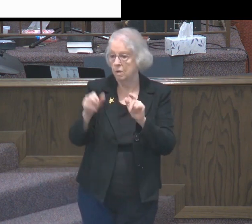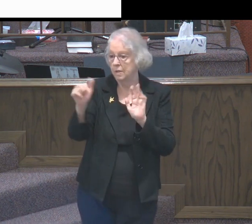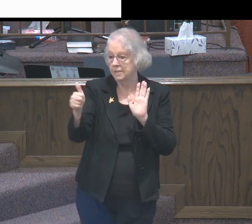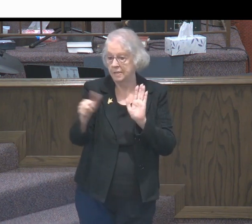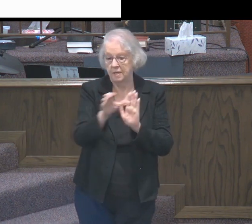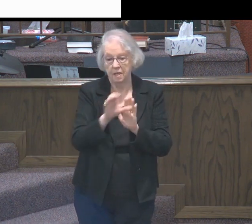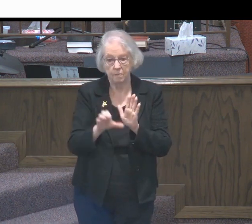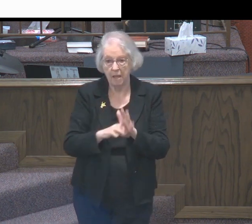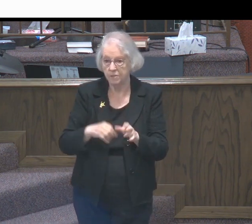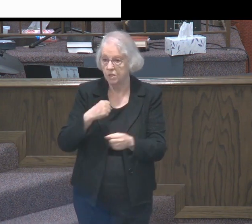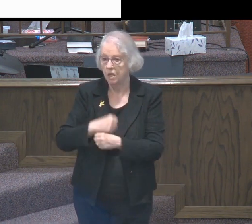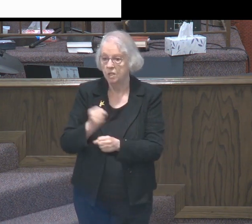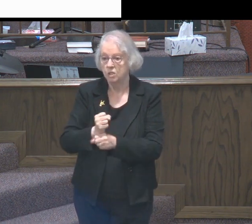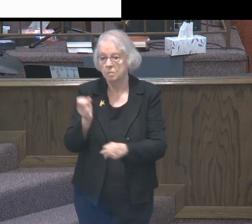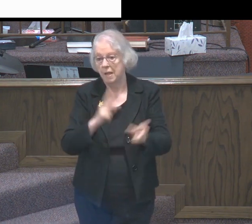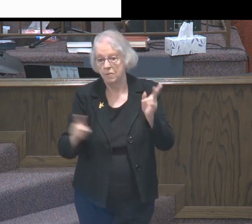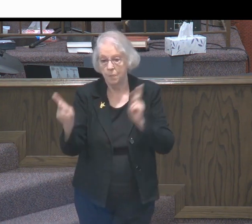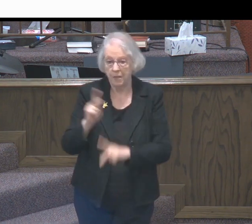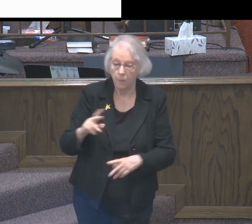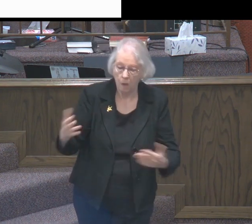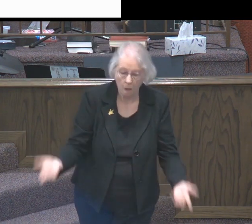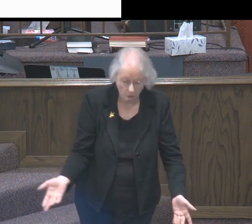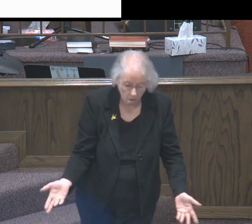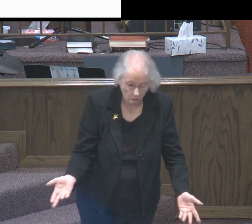The law was originally